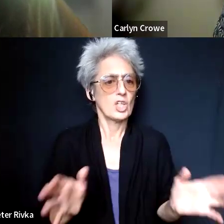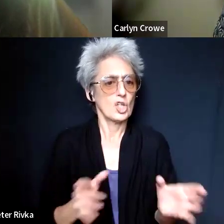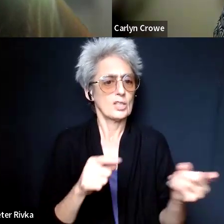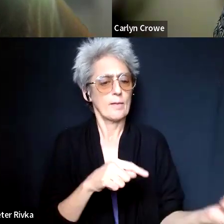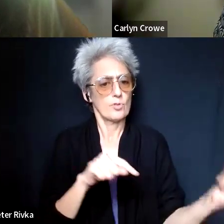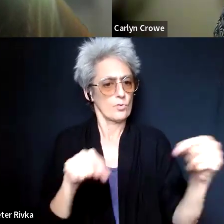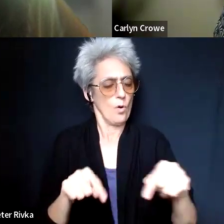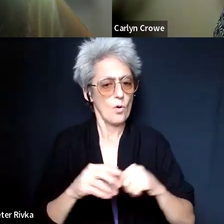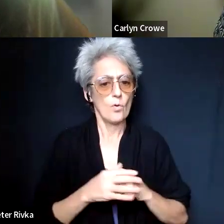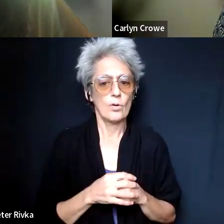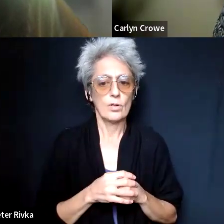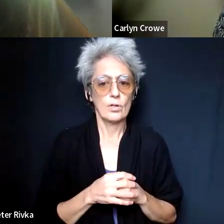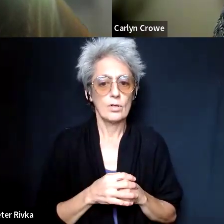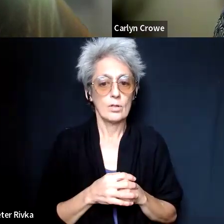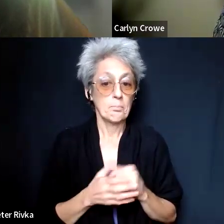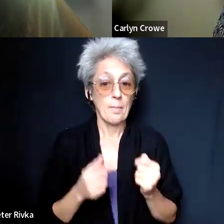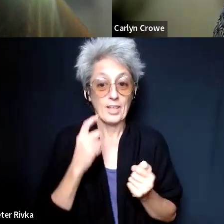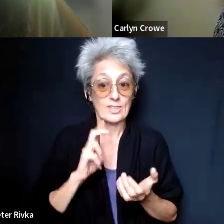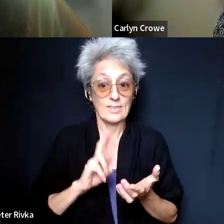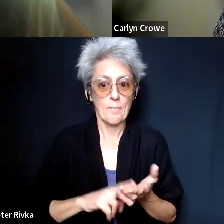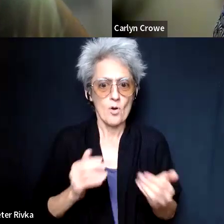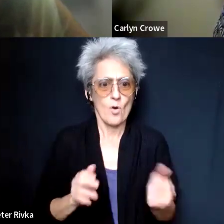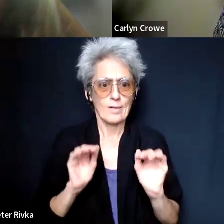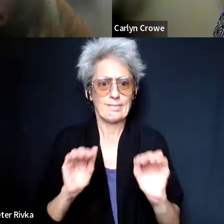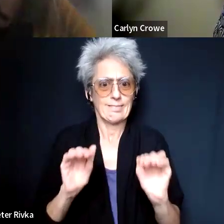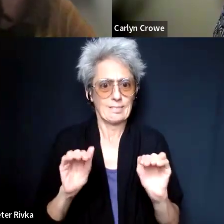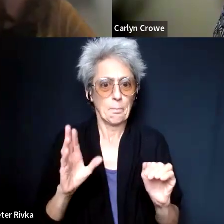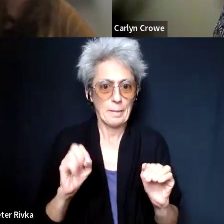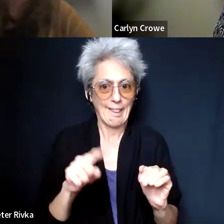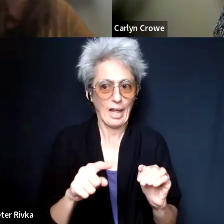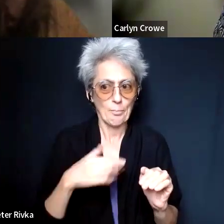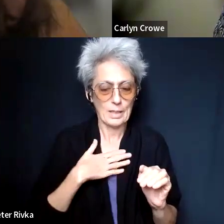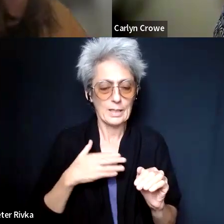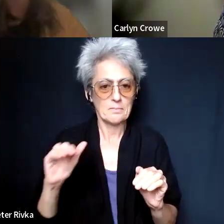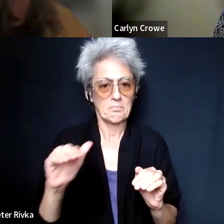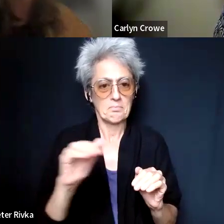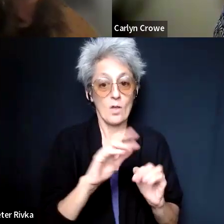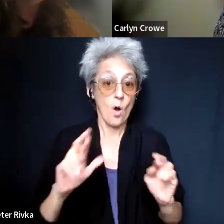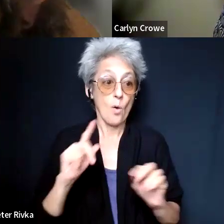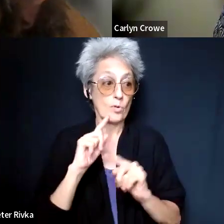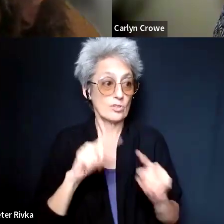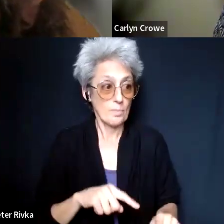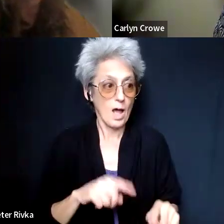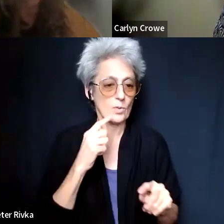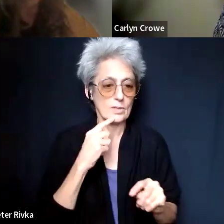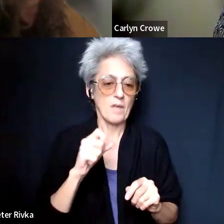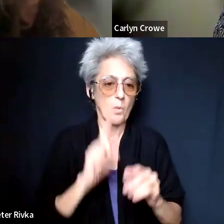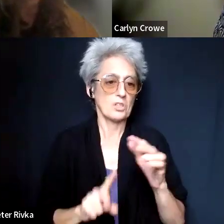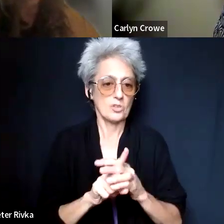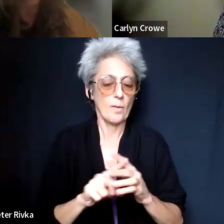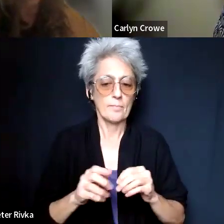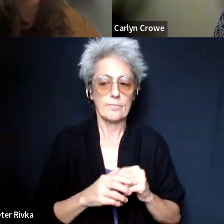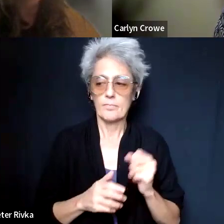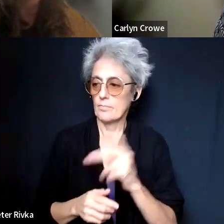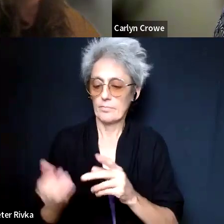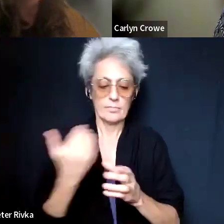if they've already signed up. If you just go ahead and encourage them to be there, and hopefully they'll respond and say, "Oh yeah, I'm going to be there." Okay, that